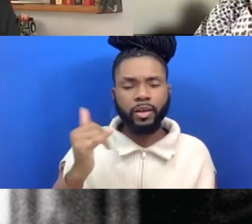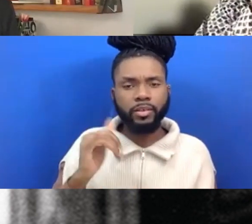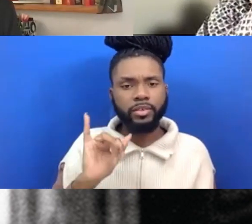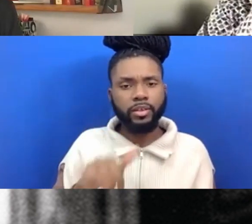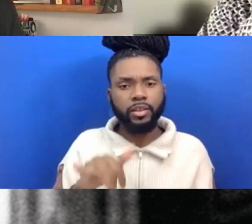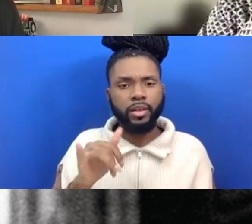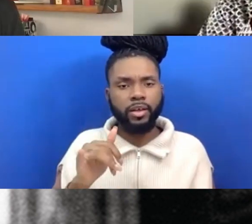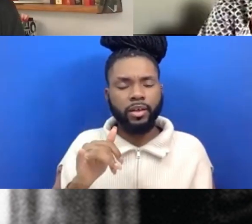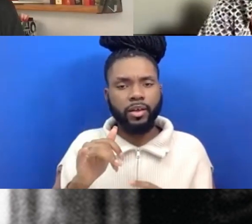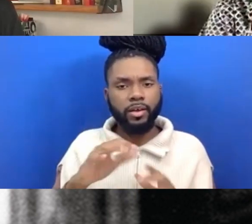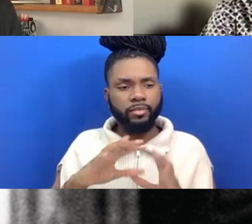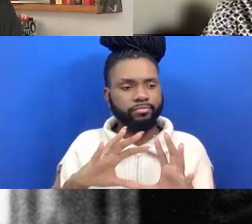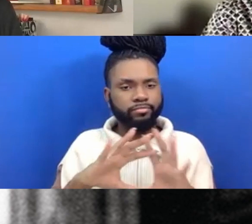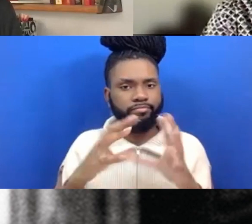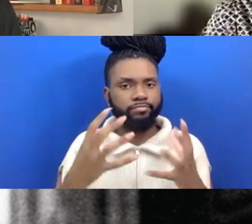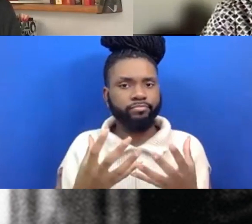of work,